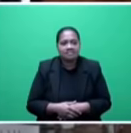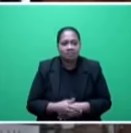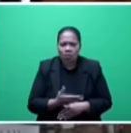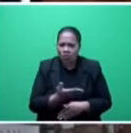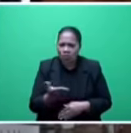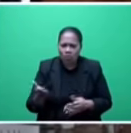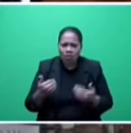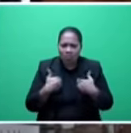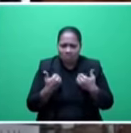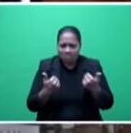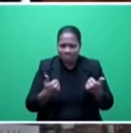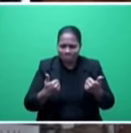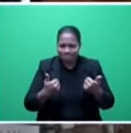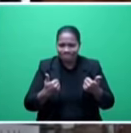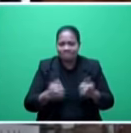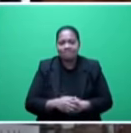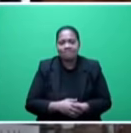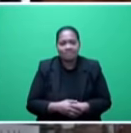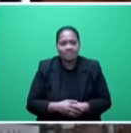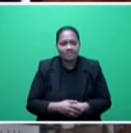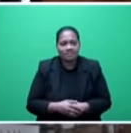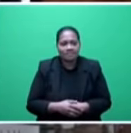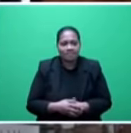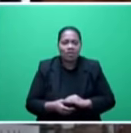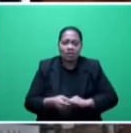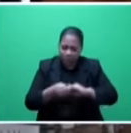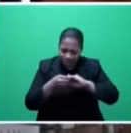health, and for that we congratulate our